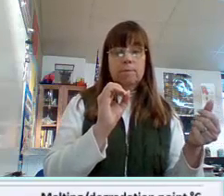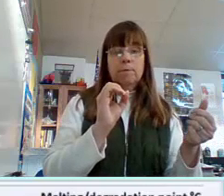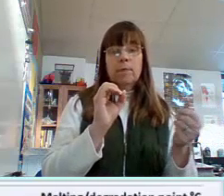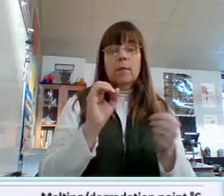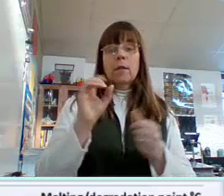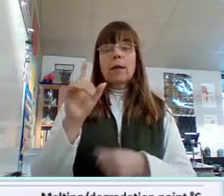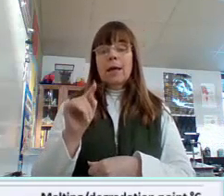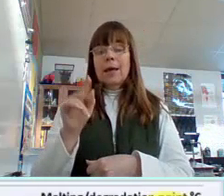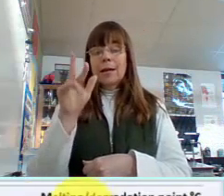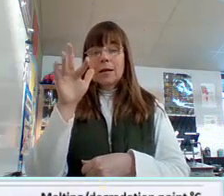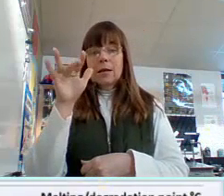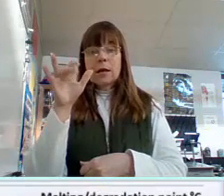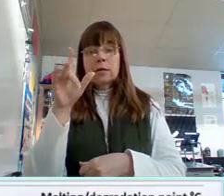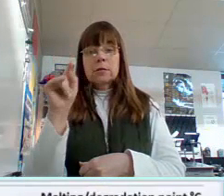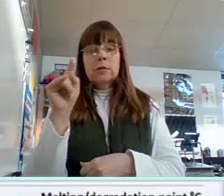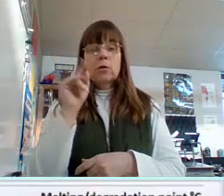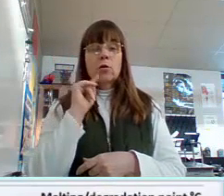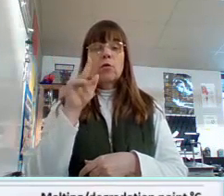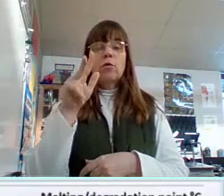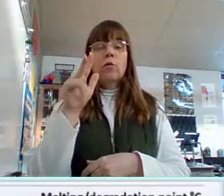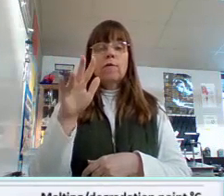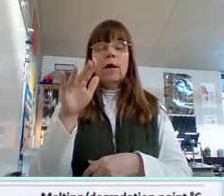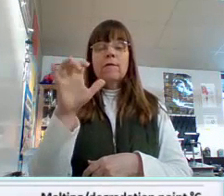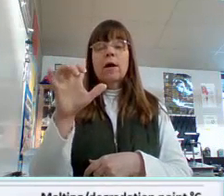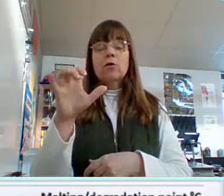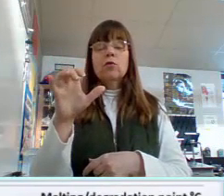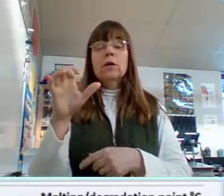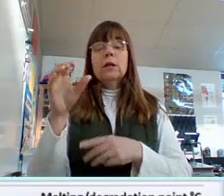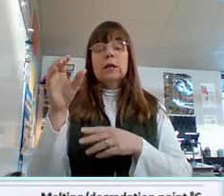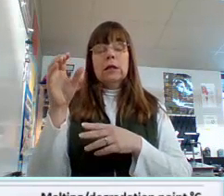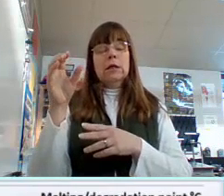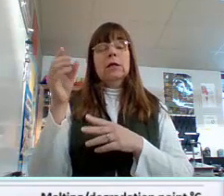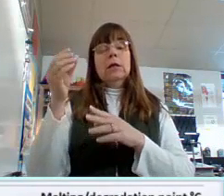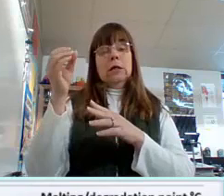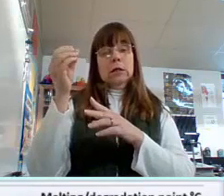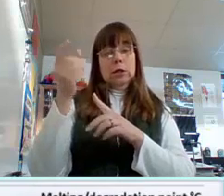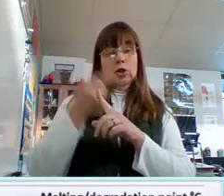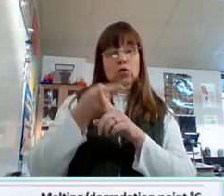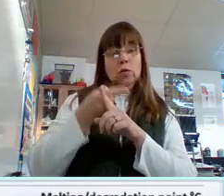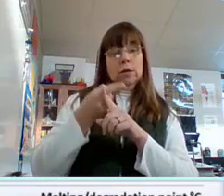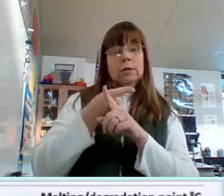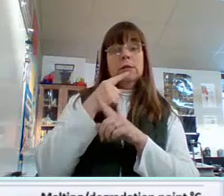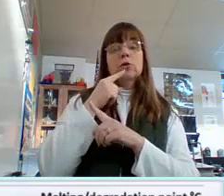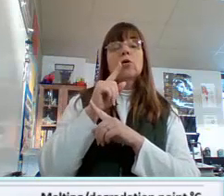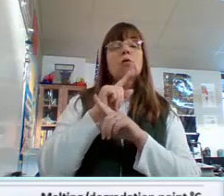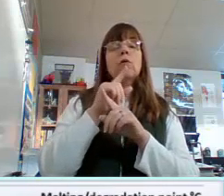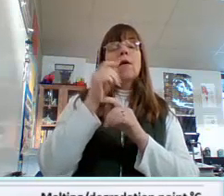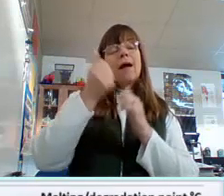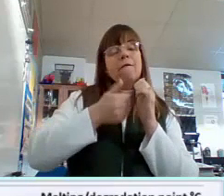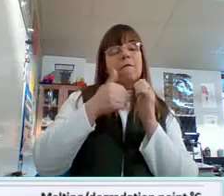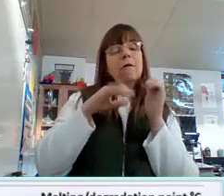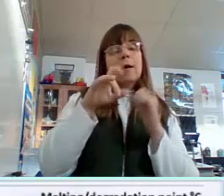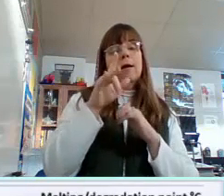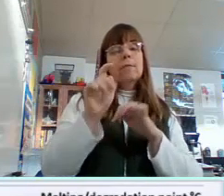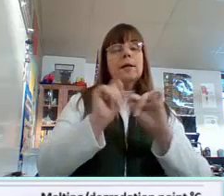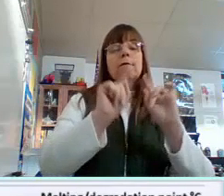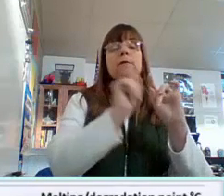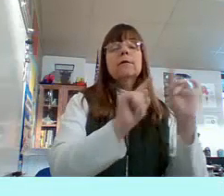here to tungsten, that's like almost 3,500 degrees. So they all have different temperatures at which they melt and boil